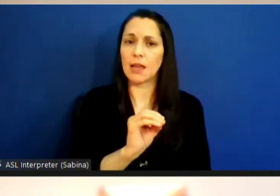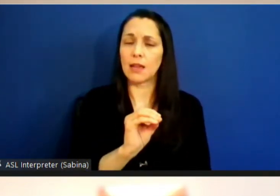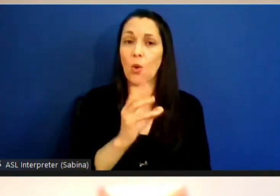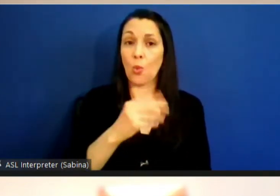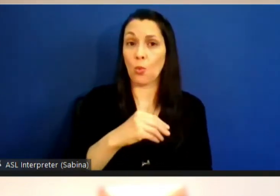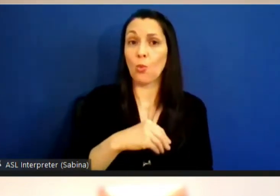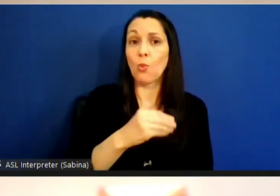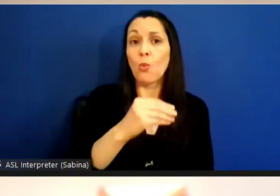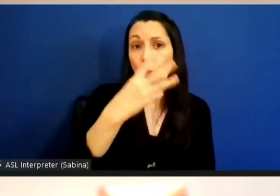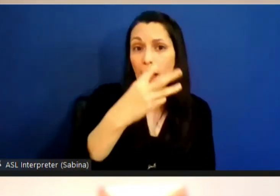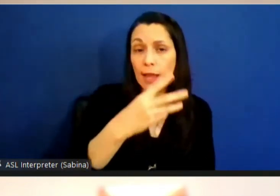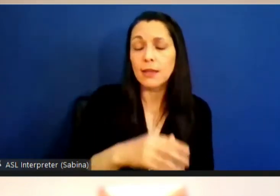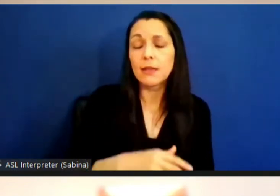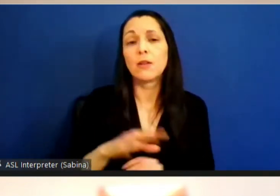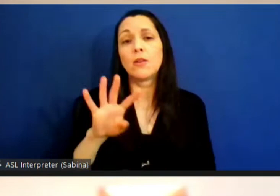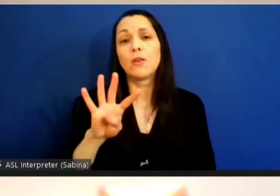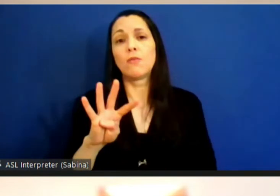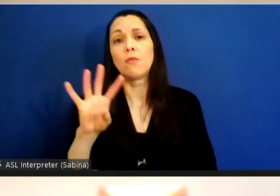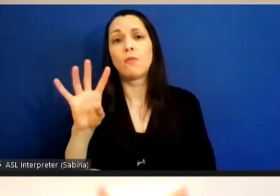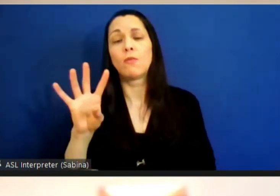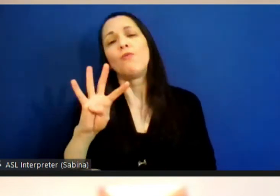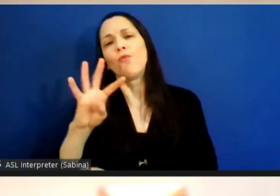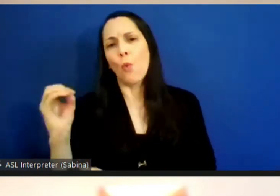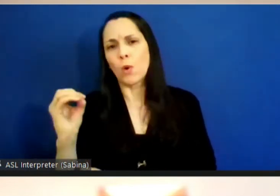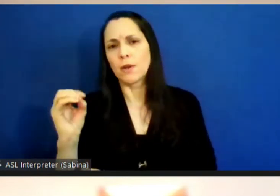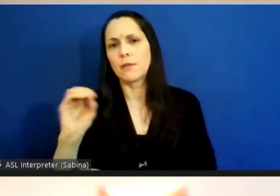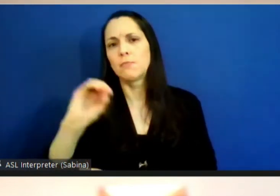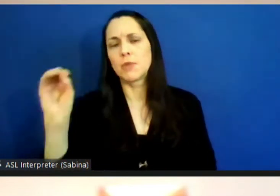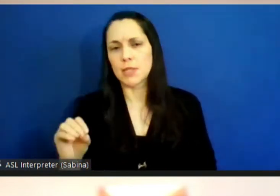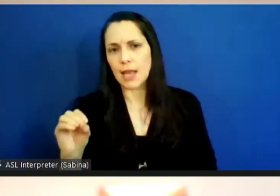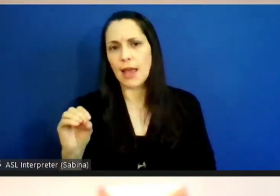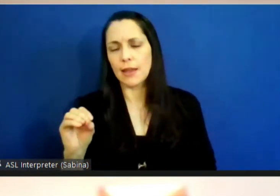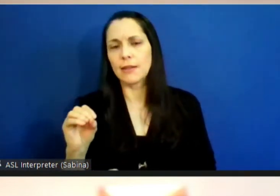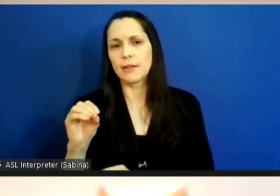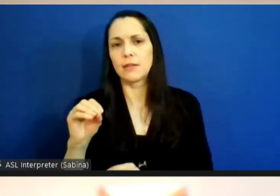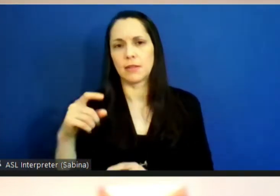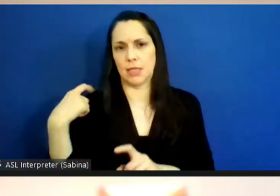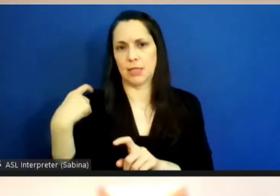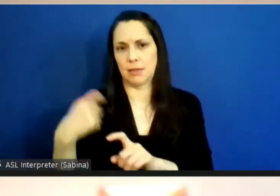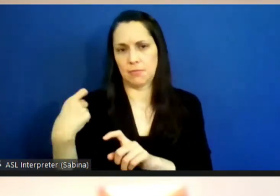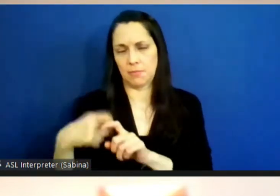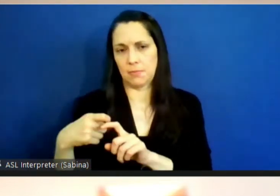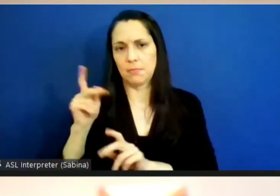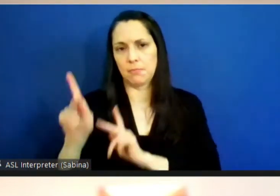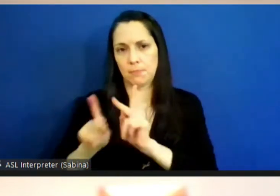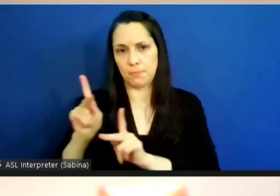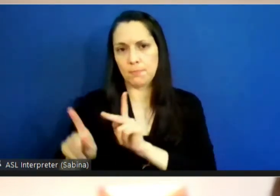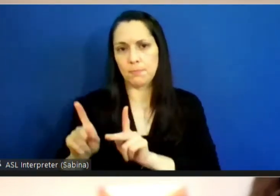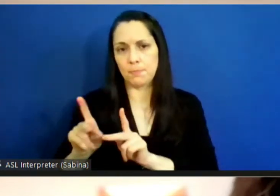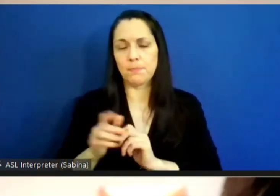Caucasians, and 40% of those in the Hispanic community.